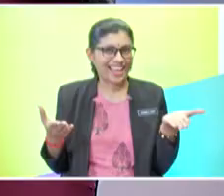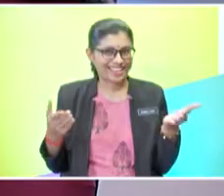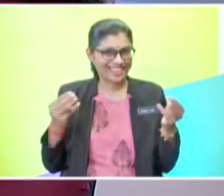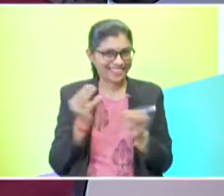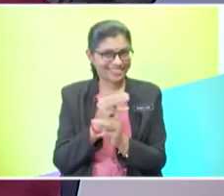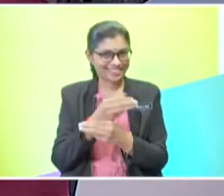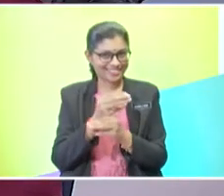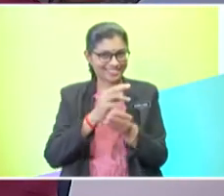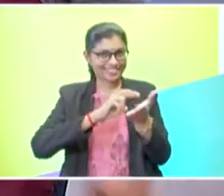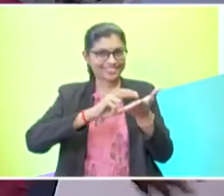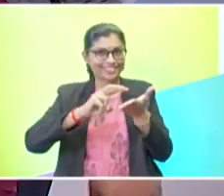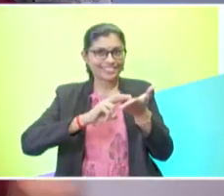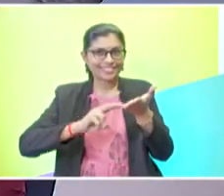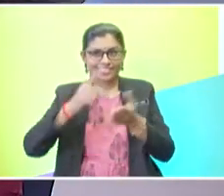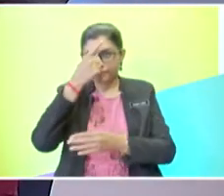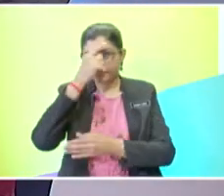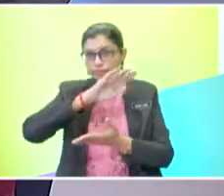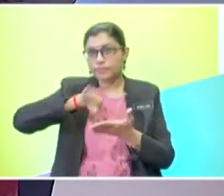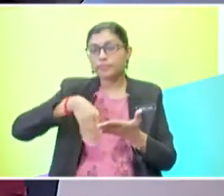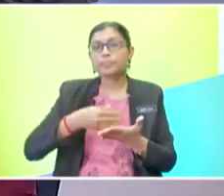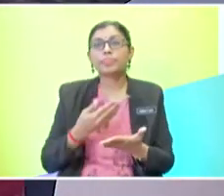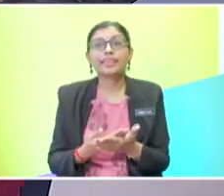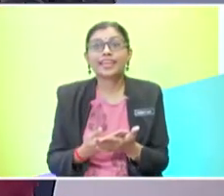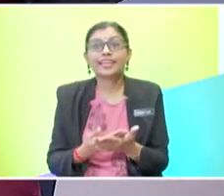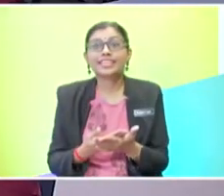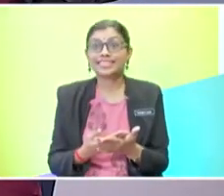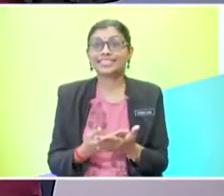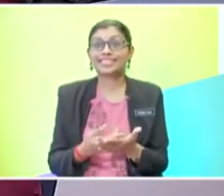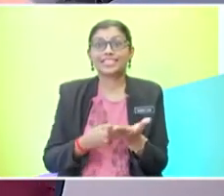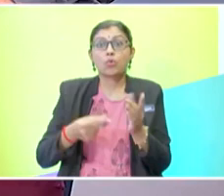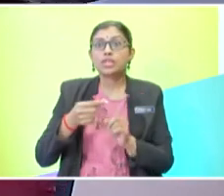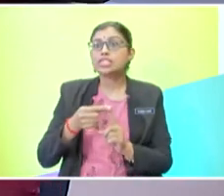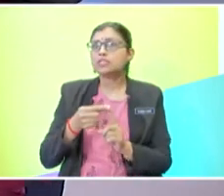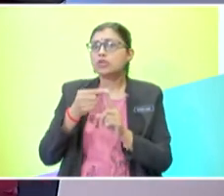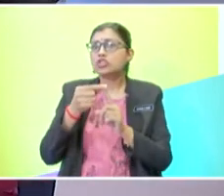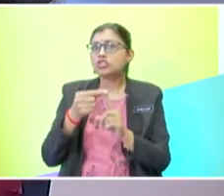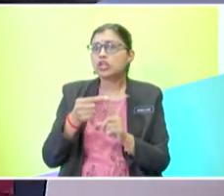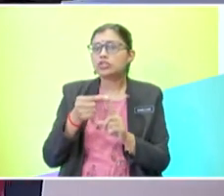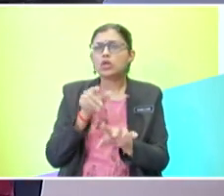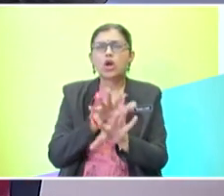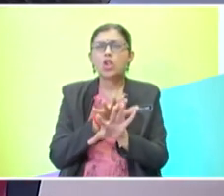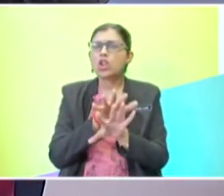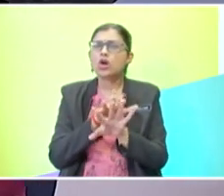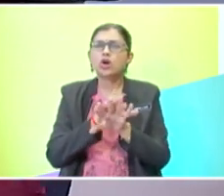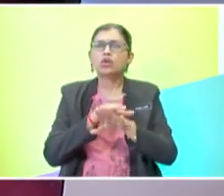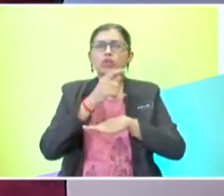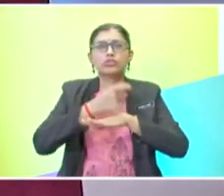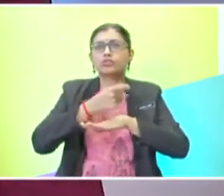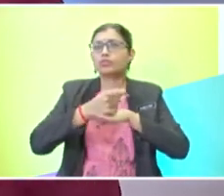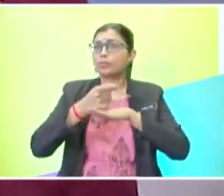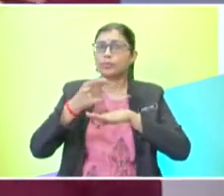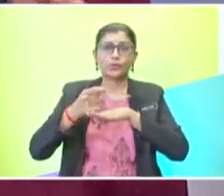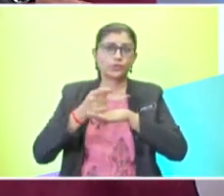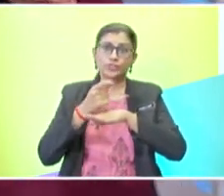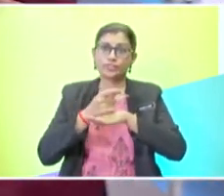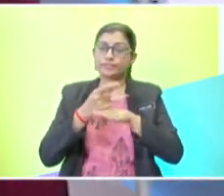pizza for everyone. Wow. And you know what, Sean? What's so special about this pizza? I put a lot of toppings on it. I